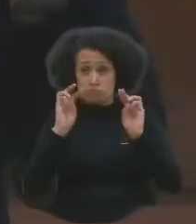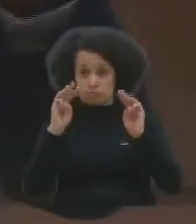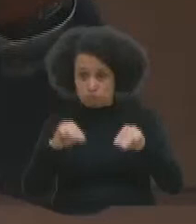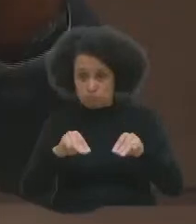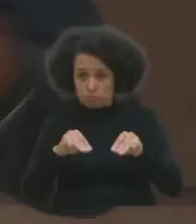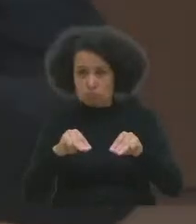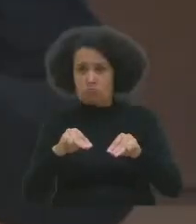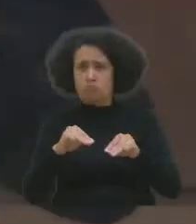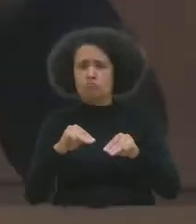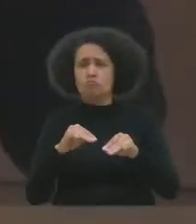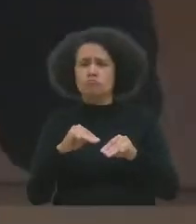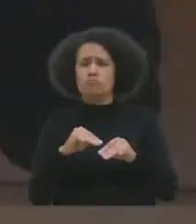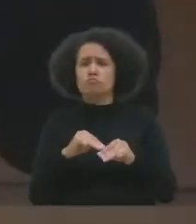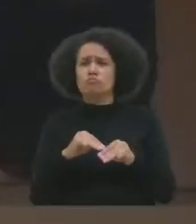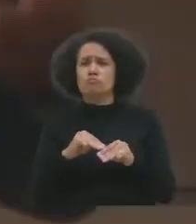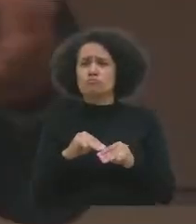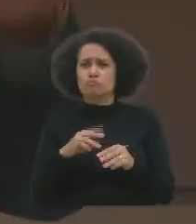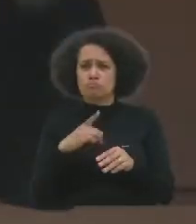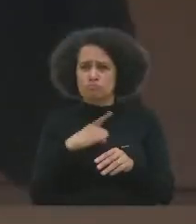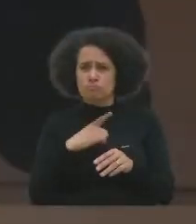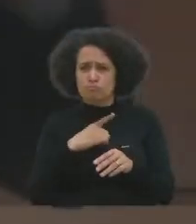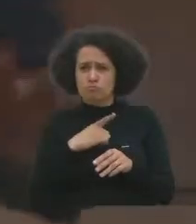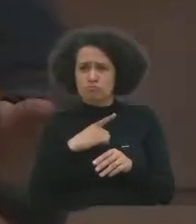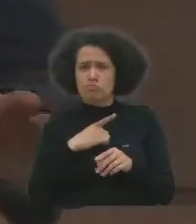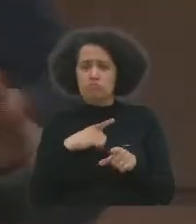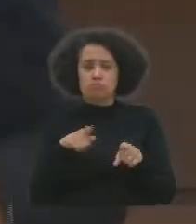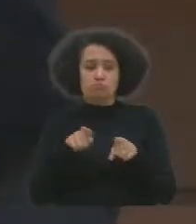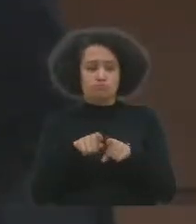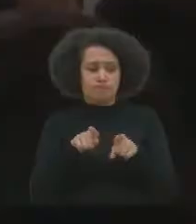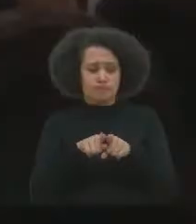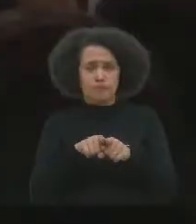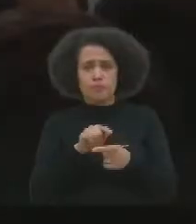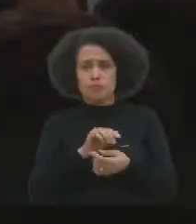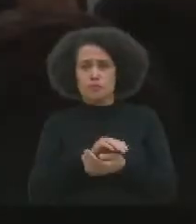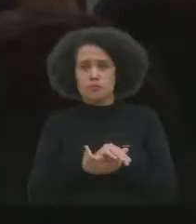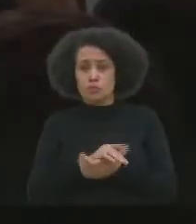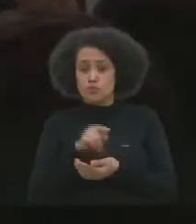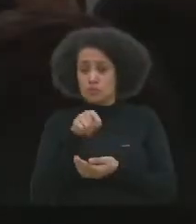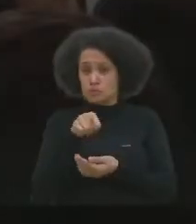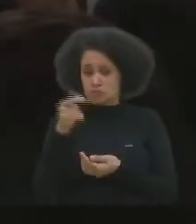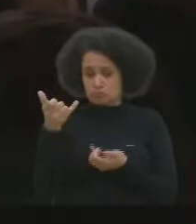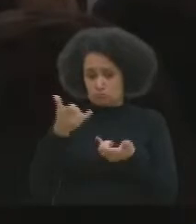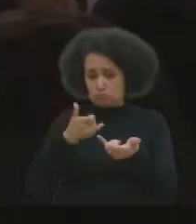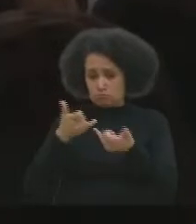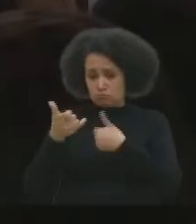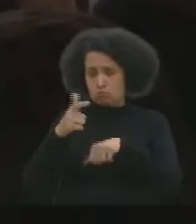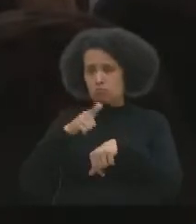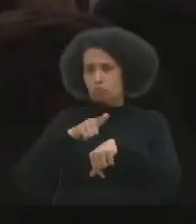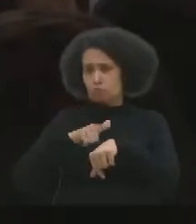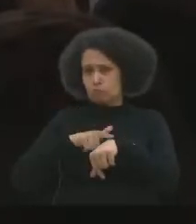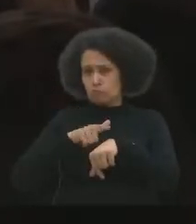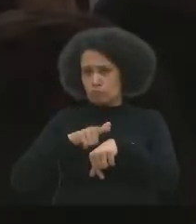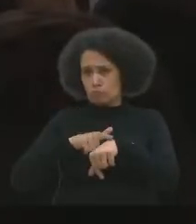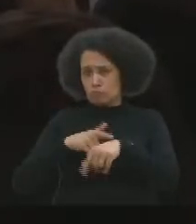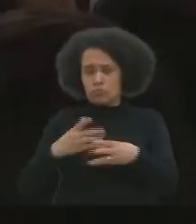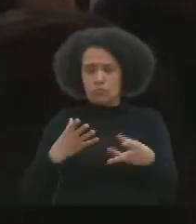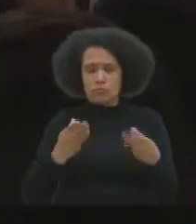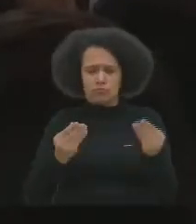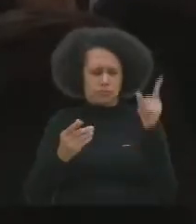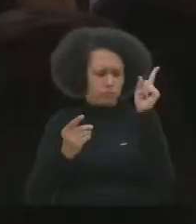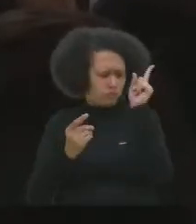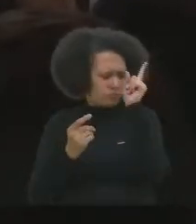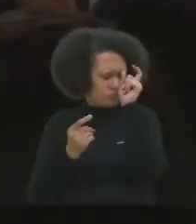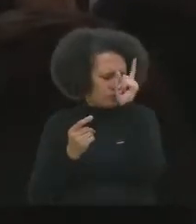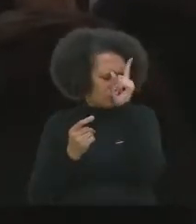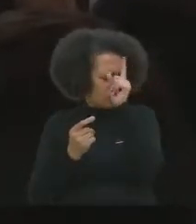a time of unsurpassed distress, it would be a difficult time. E ali nos diz que haverá um tempo de muita